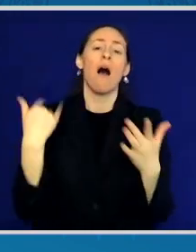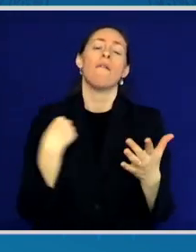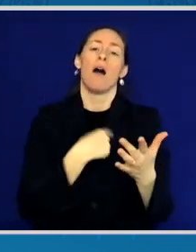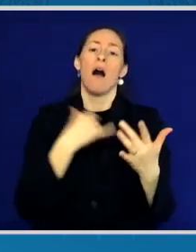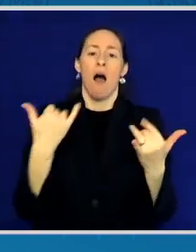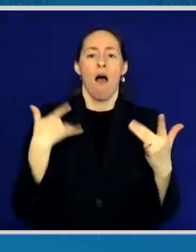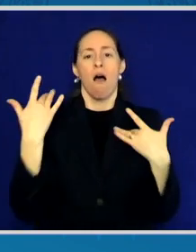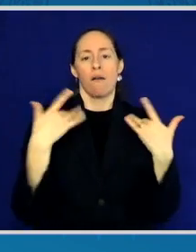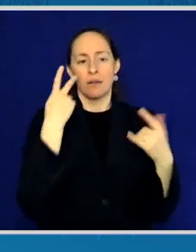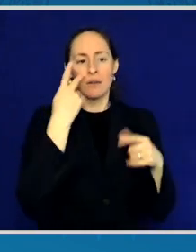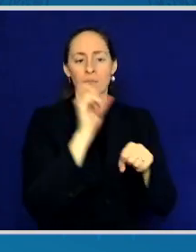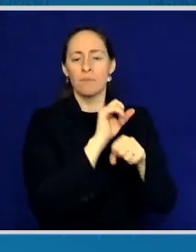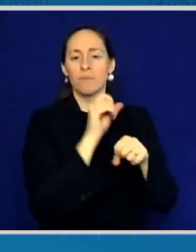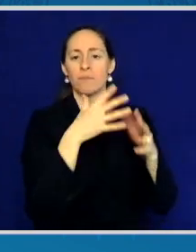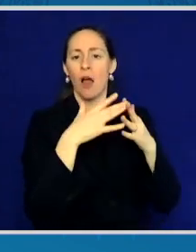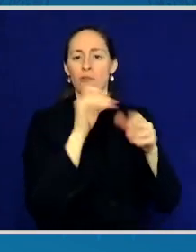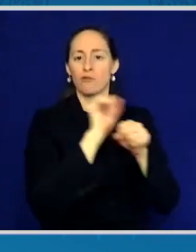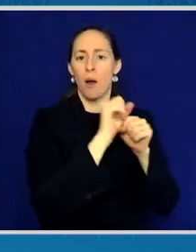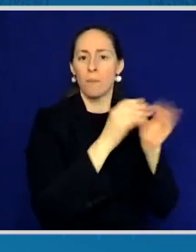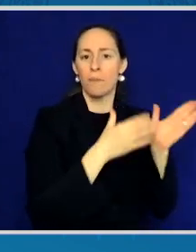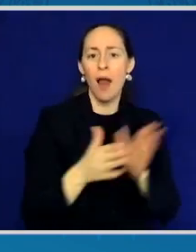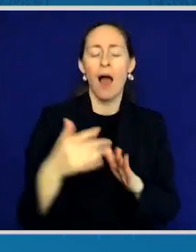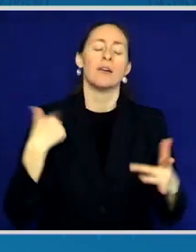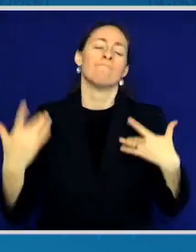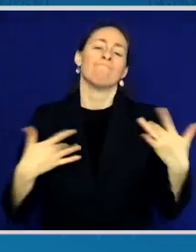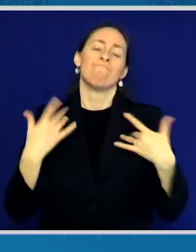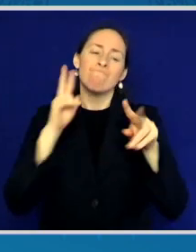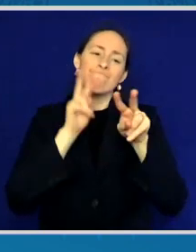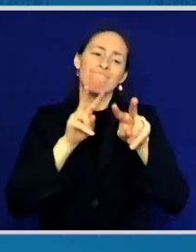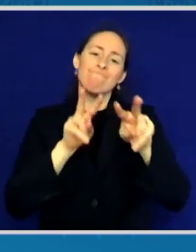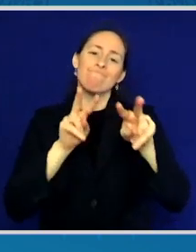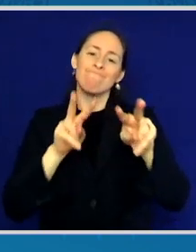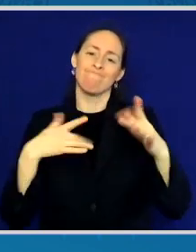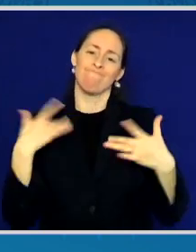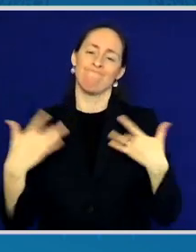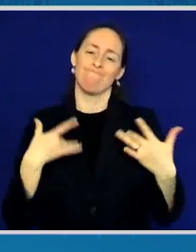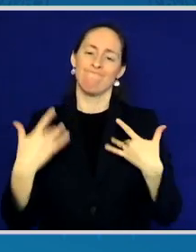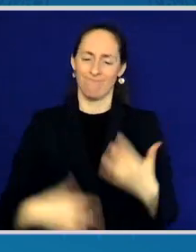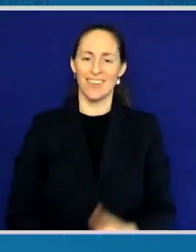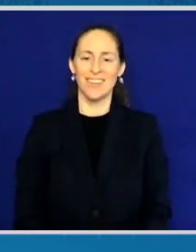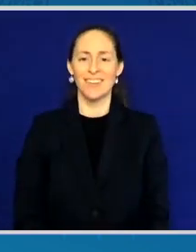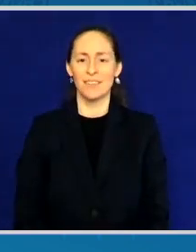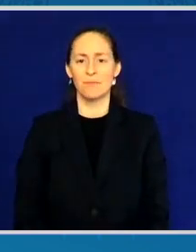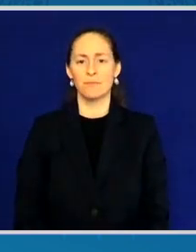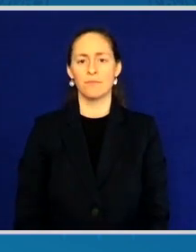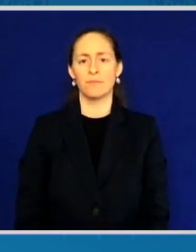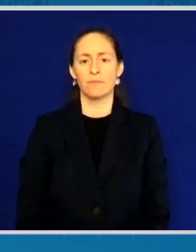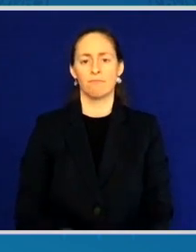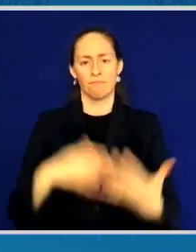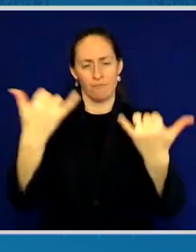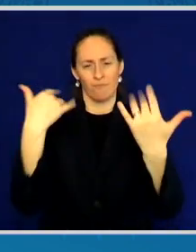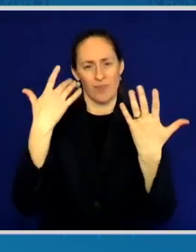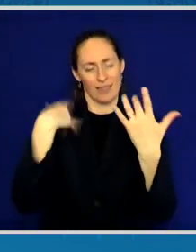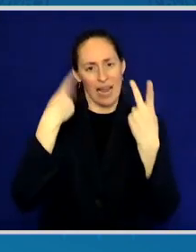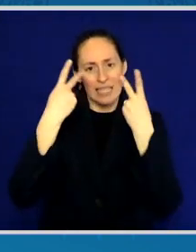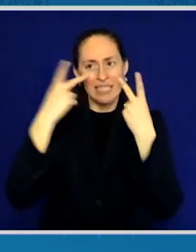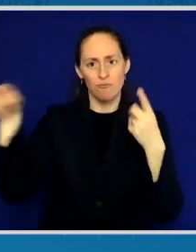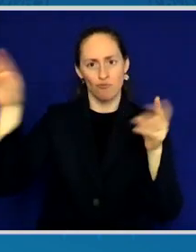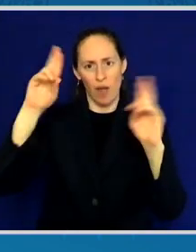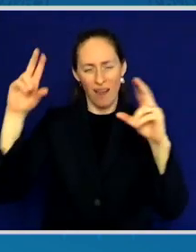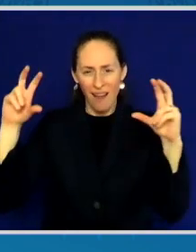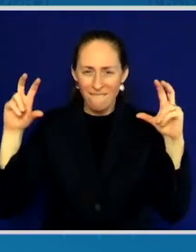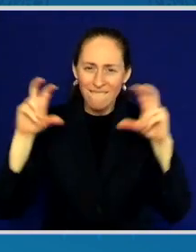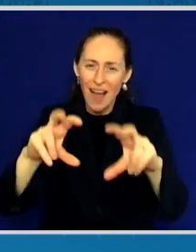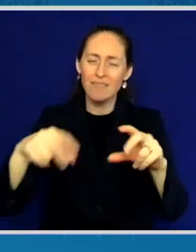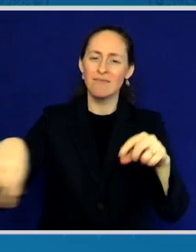Plan coming, and it's making it exciting for us. Because now we're seeing, things that you guys are investing, because